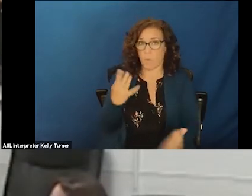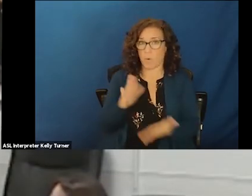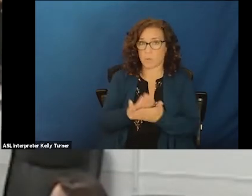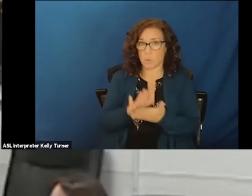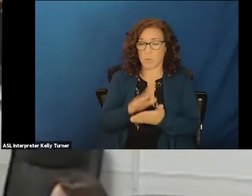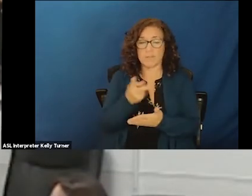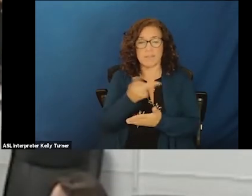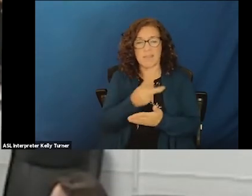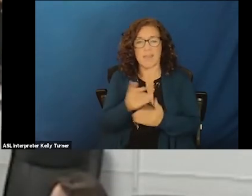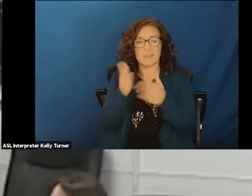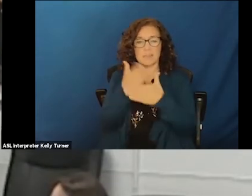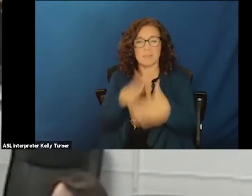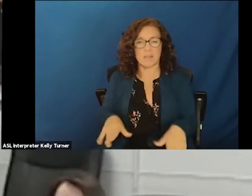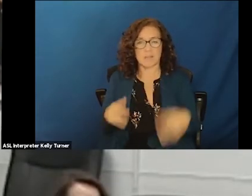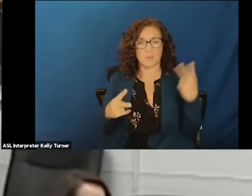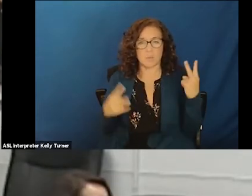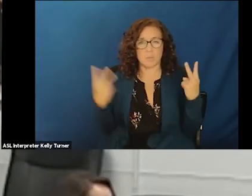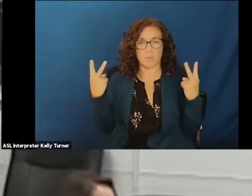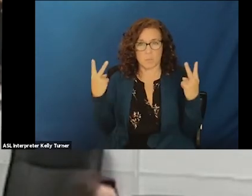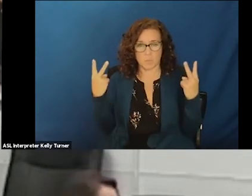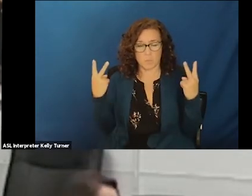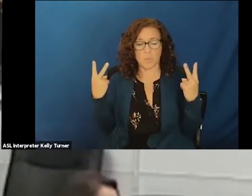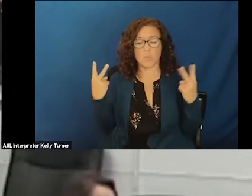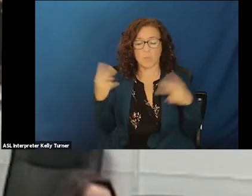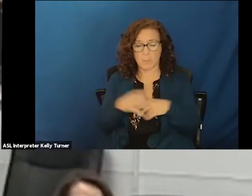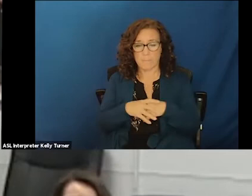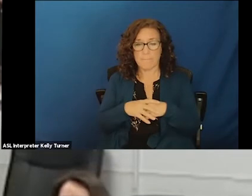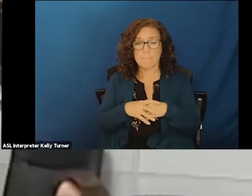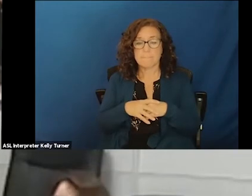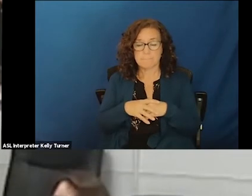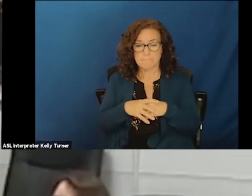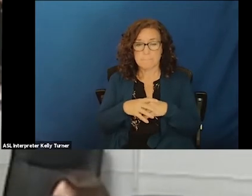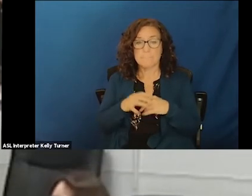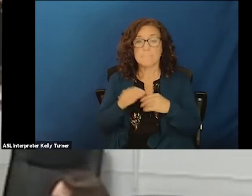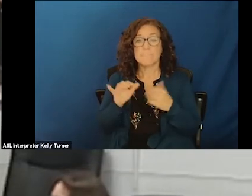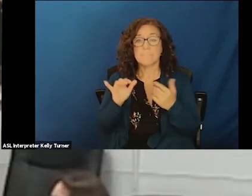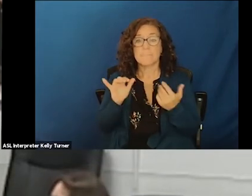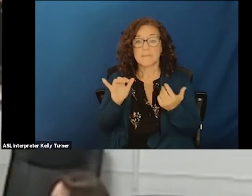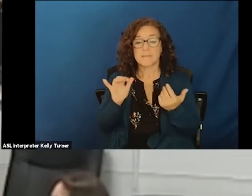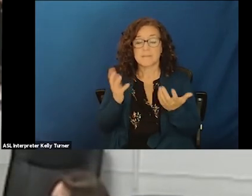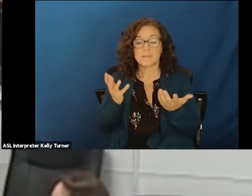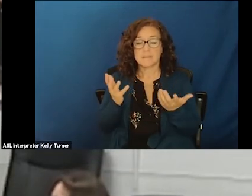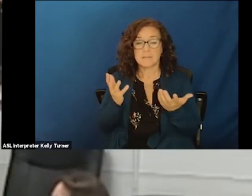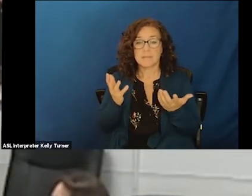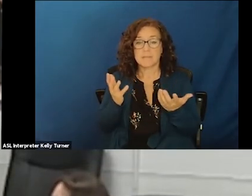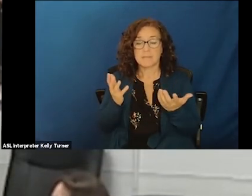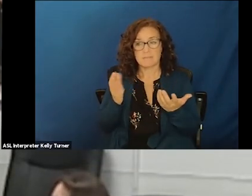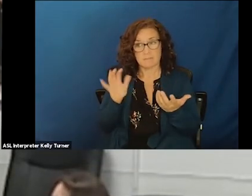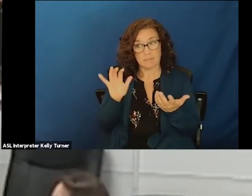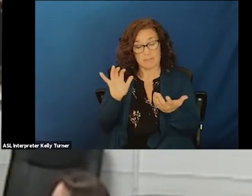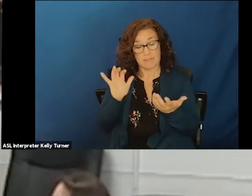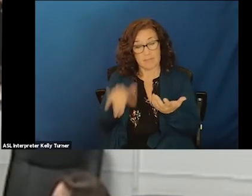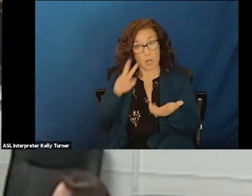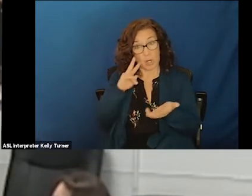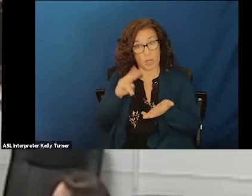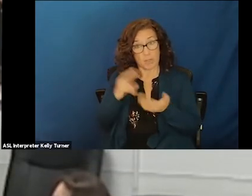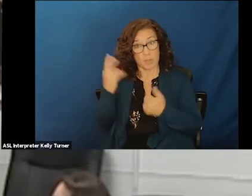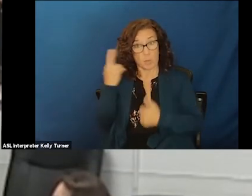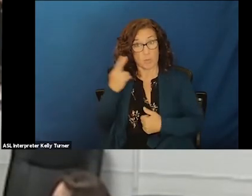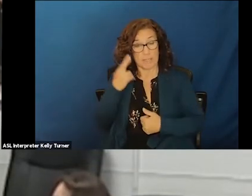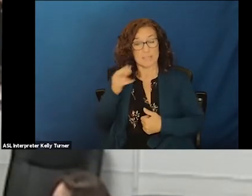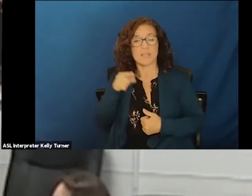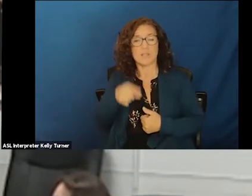that really was, the intention then was to conduct a pilot of of how that worked in terms of support and leadership